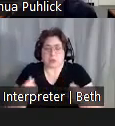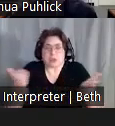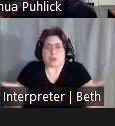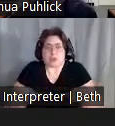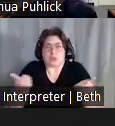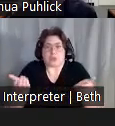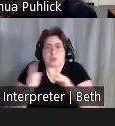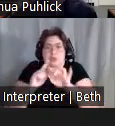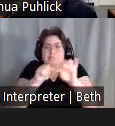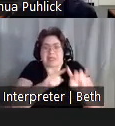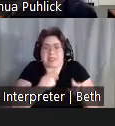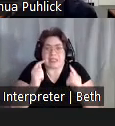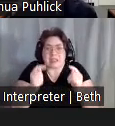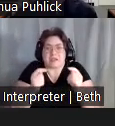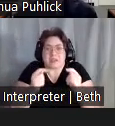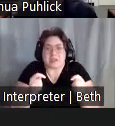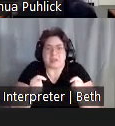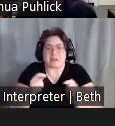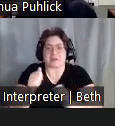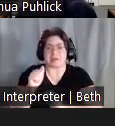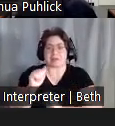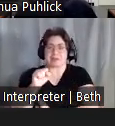different treatments in the ASK network.